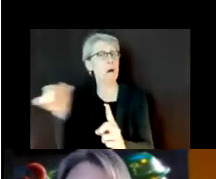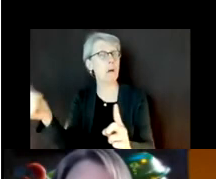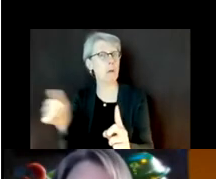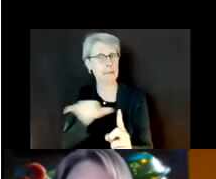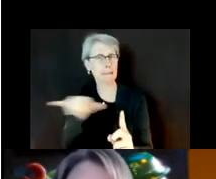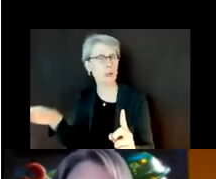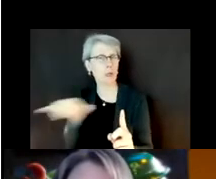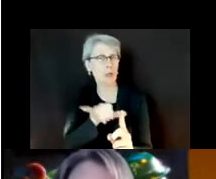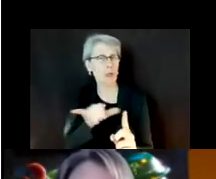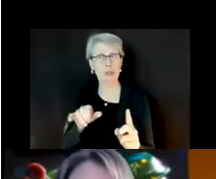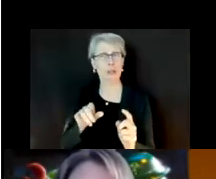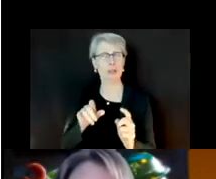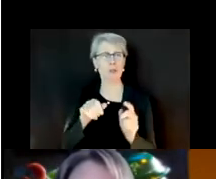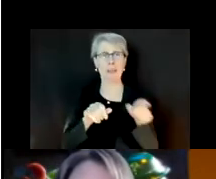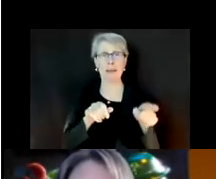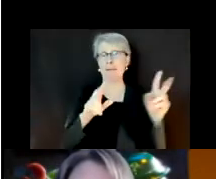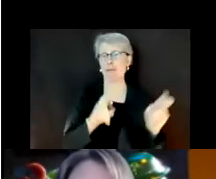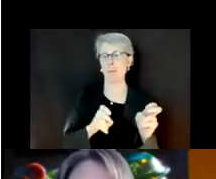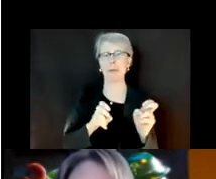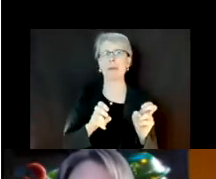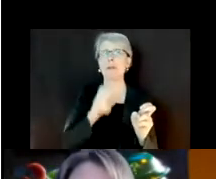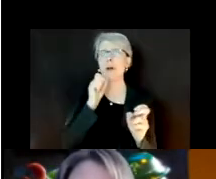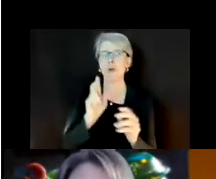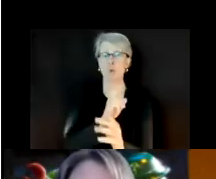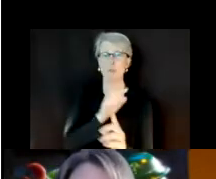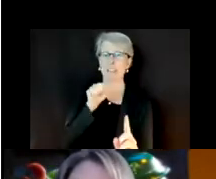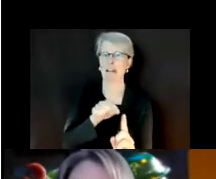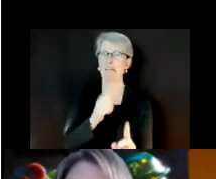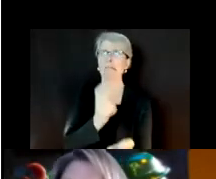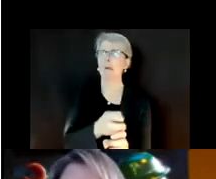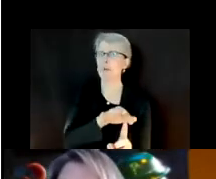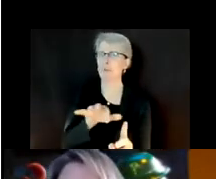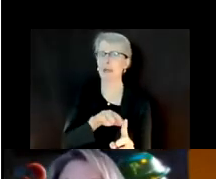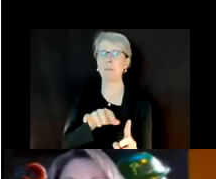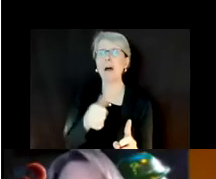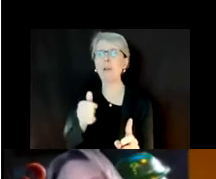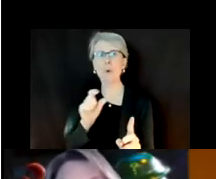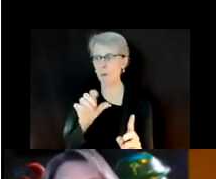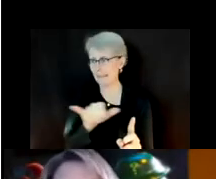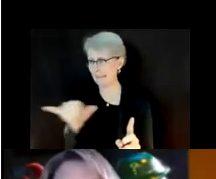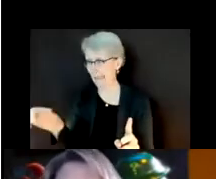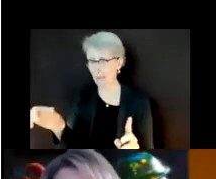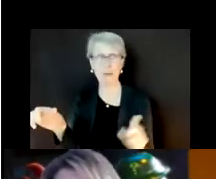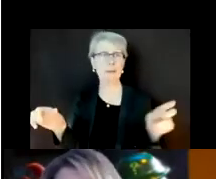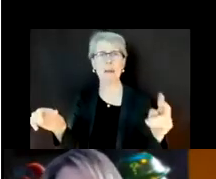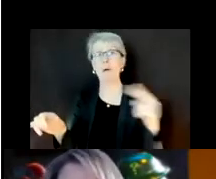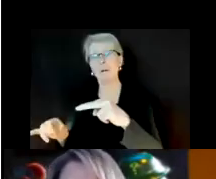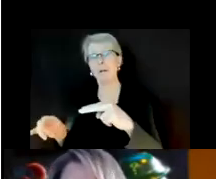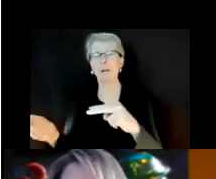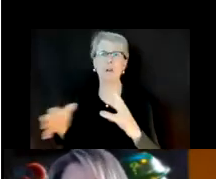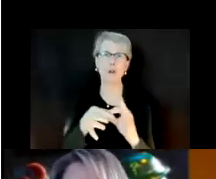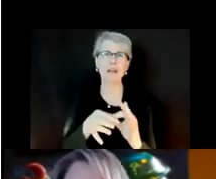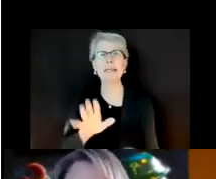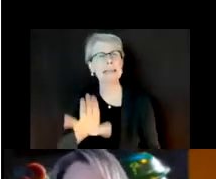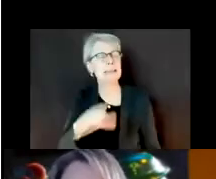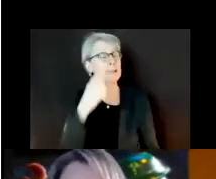who are interested in this topic, but aren't using the hard to spell version of it. Which the spelling is less important these